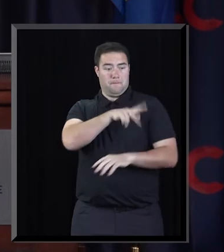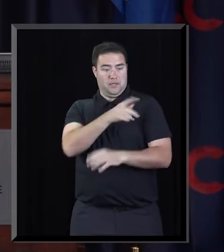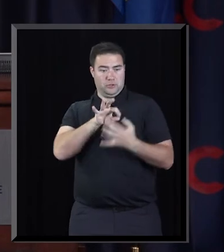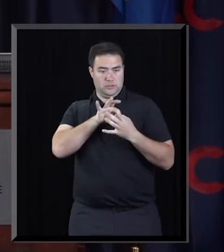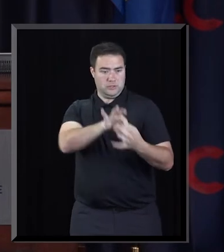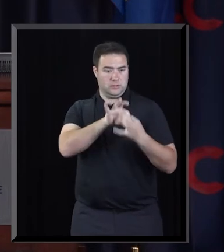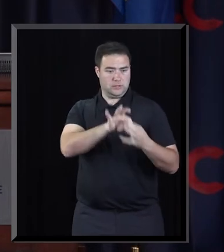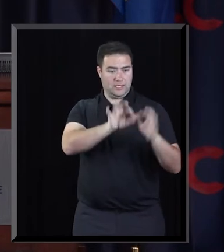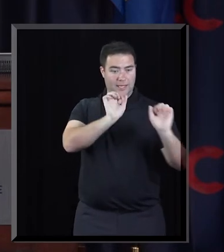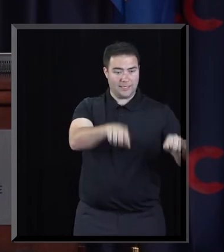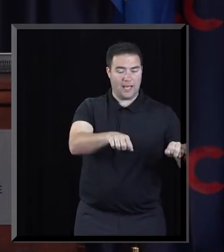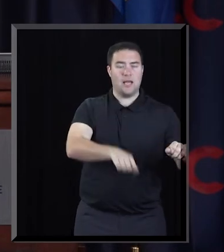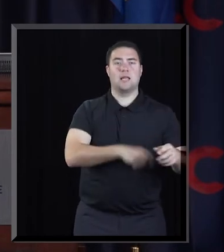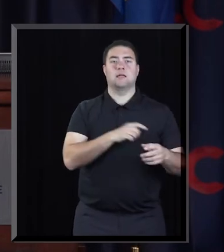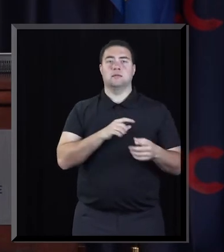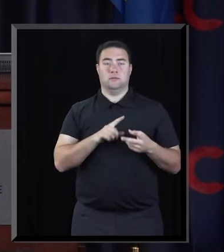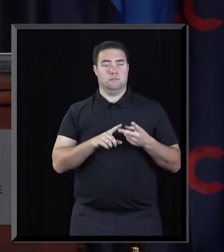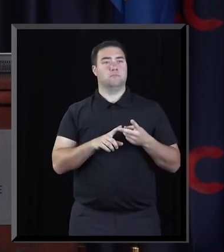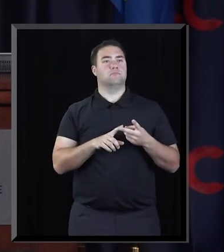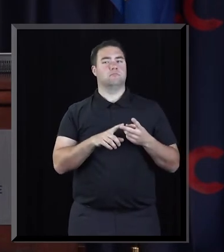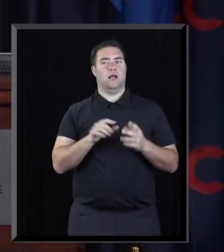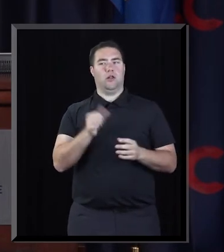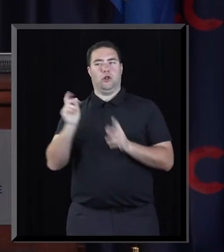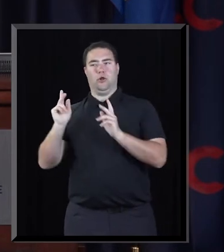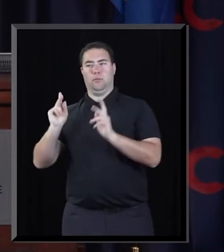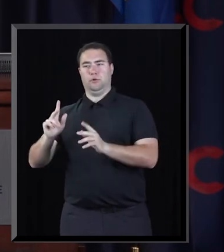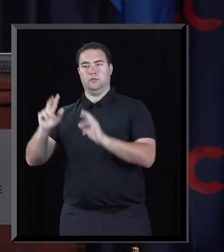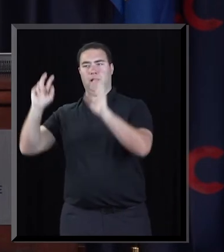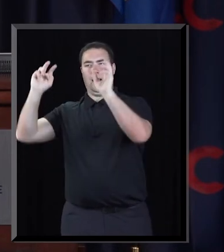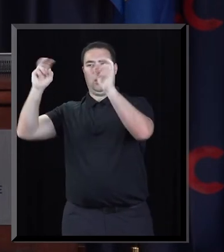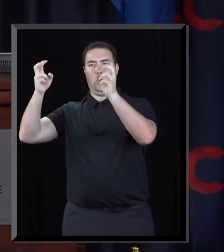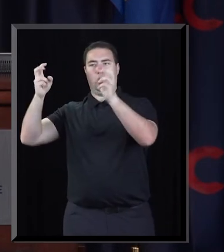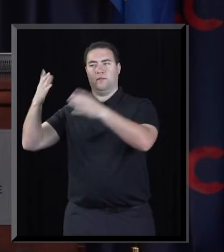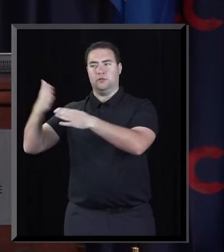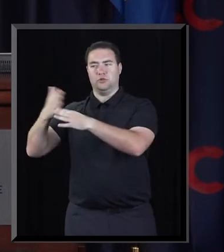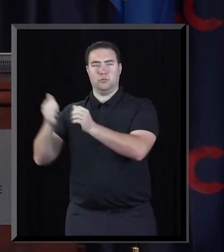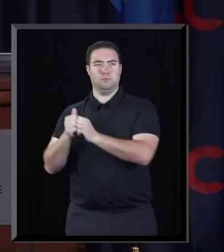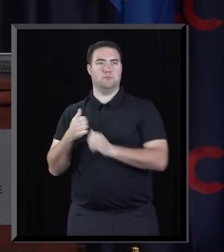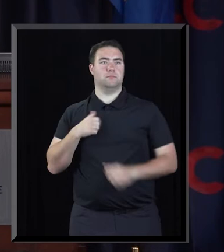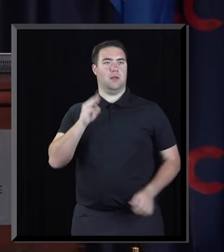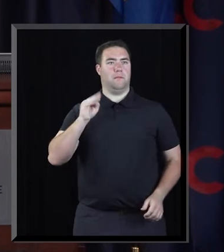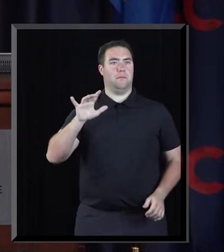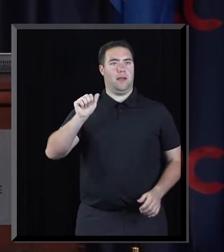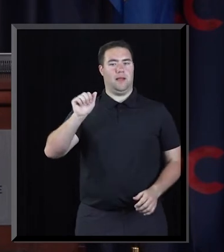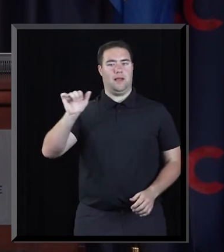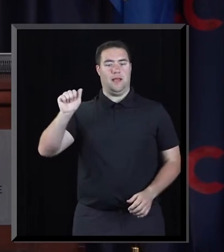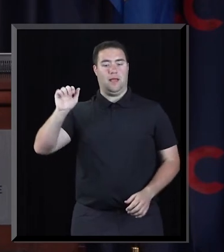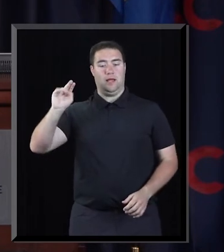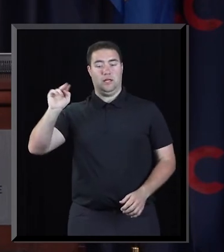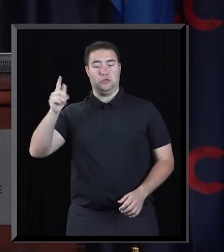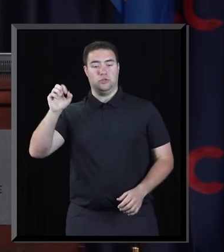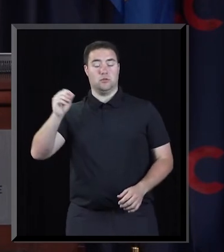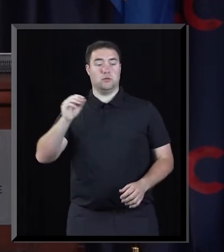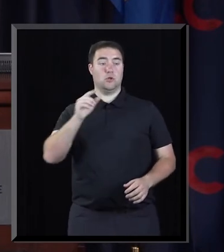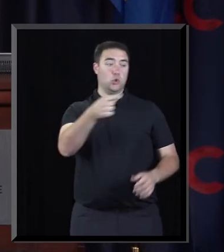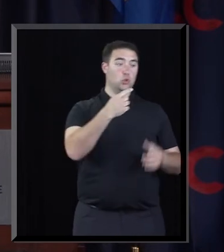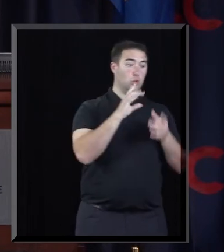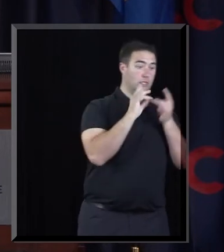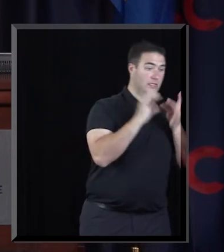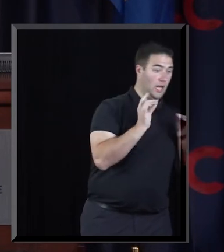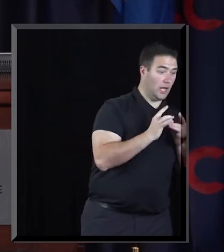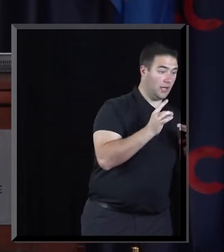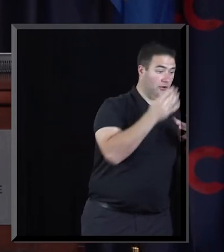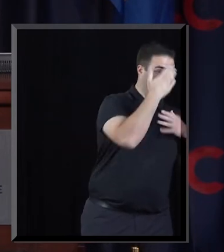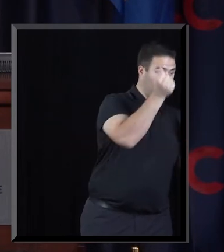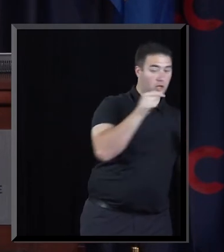meaningful ways. And somebody shared a quote with me by Maya Angelou, people will forget what you said and people will forget what you did,